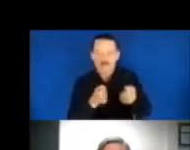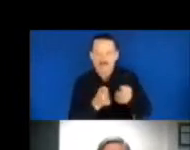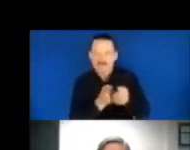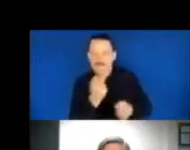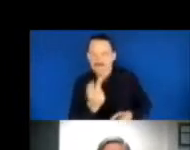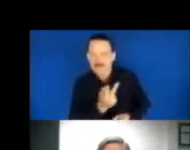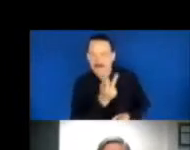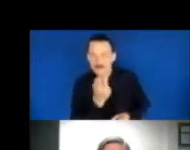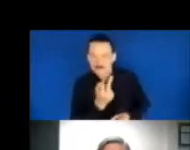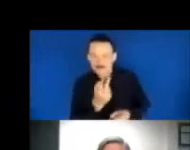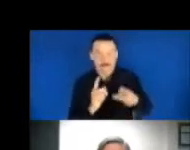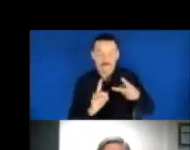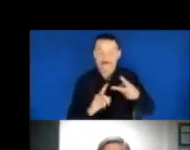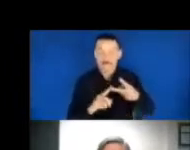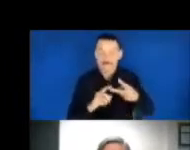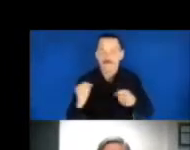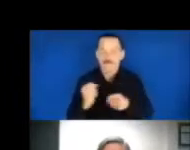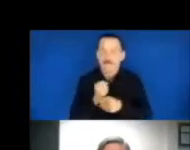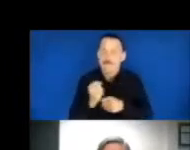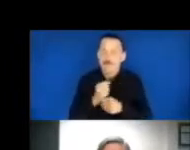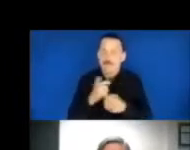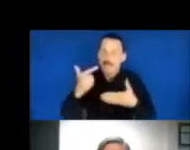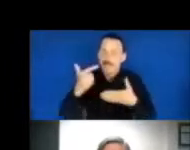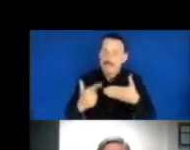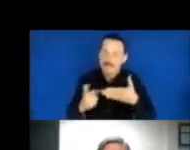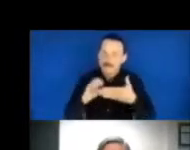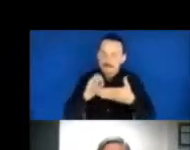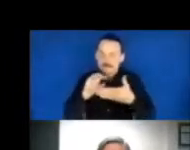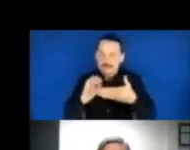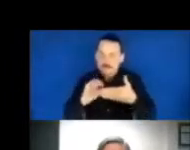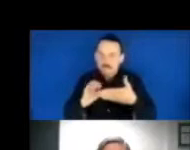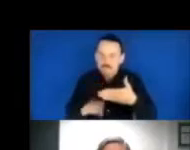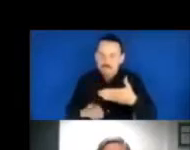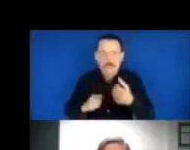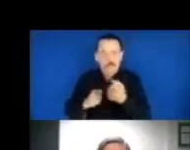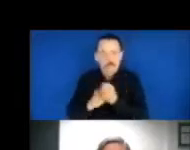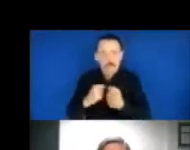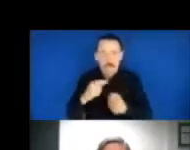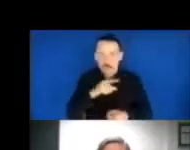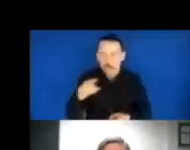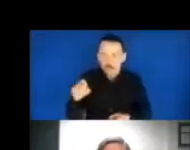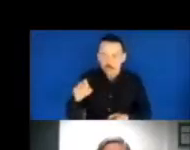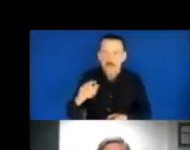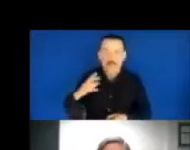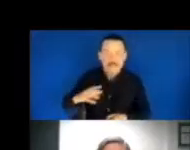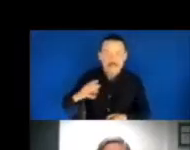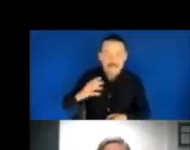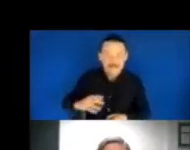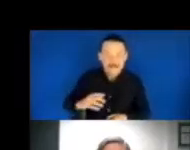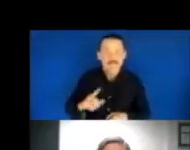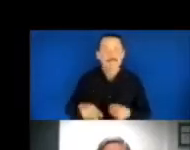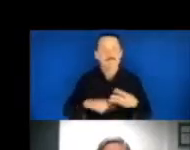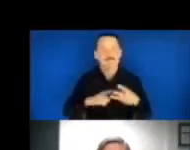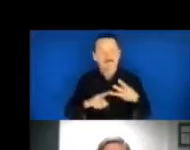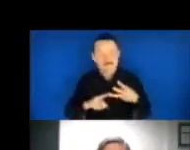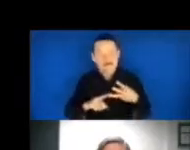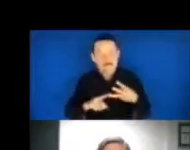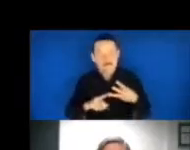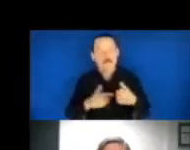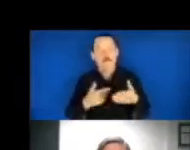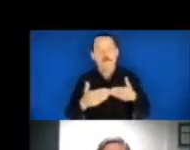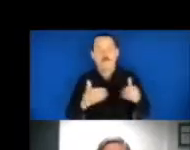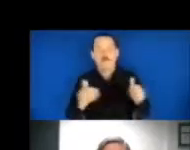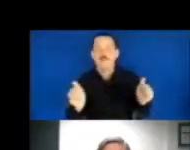you might need and any questions you have, and then make an appointment to speak with one of the specialist disability